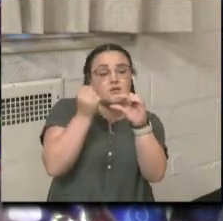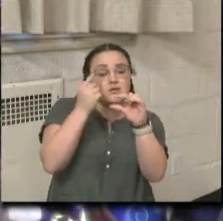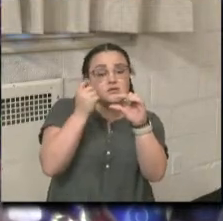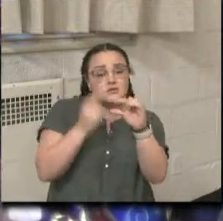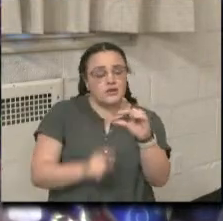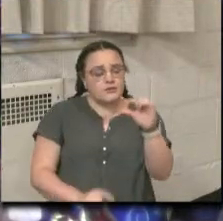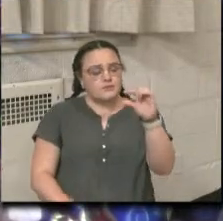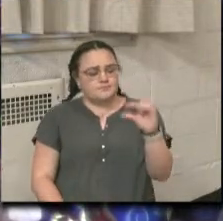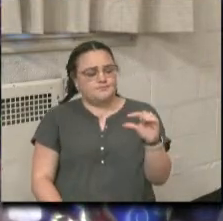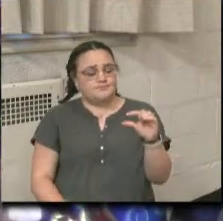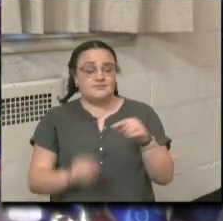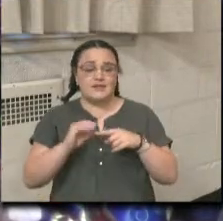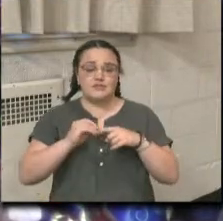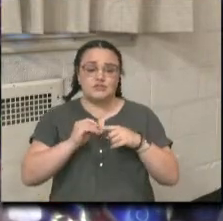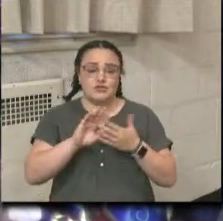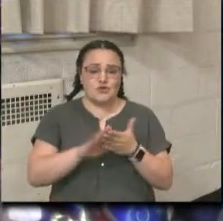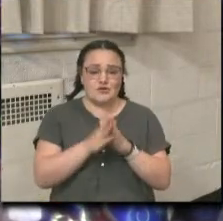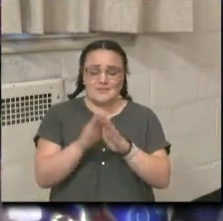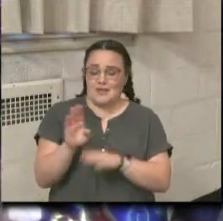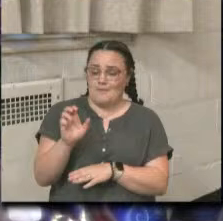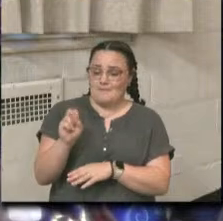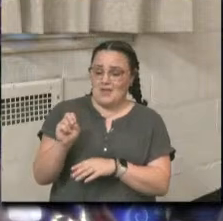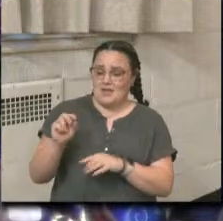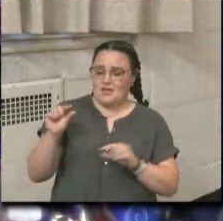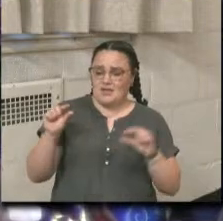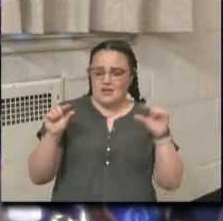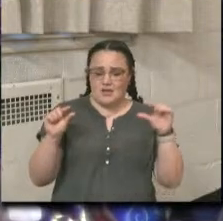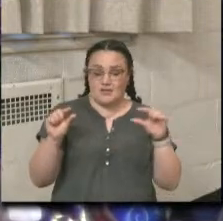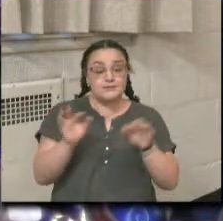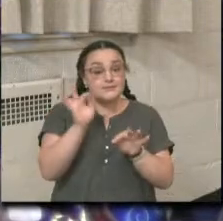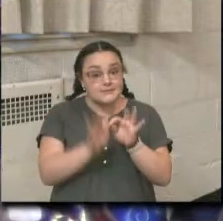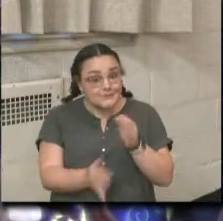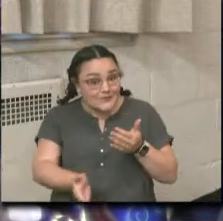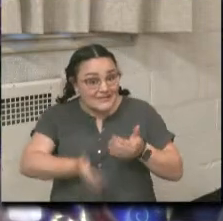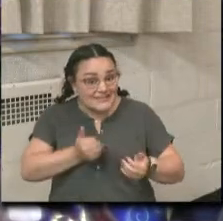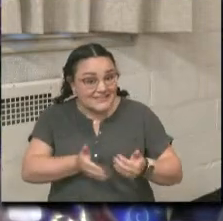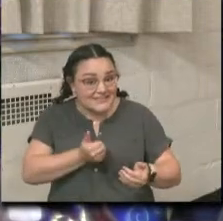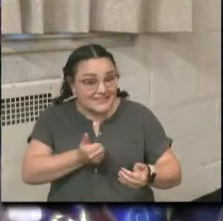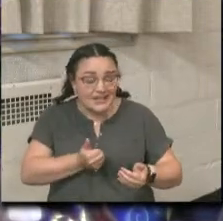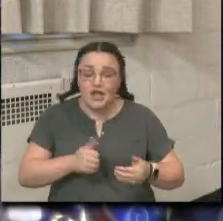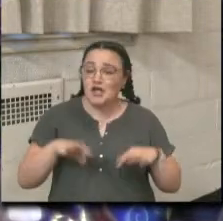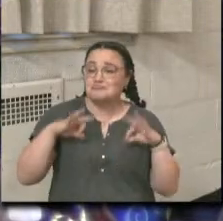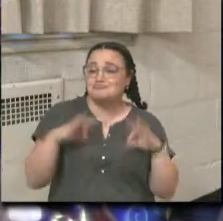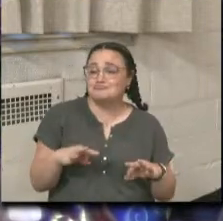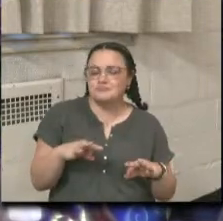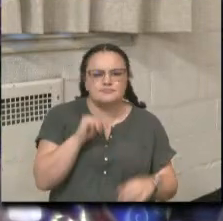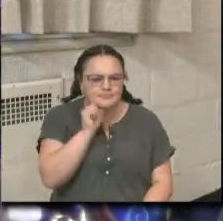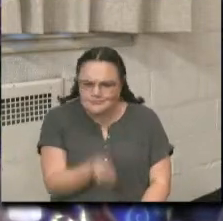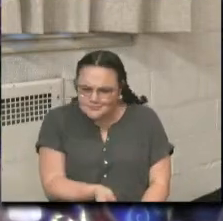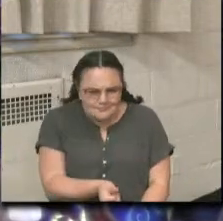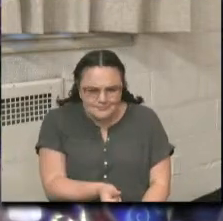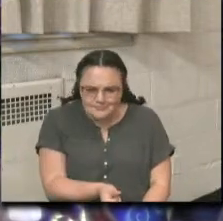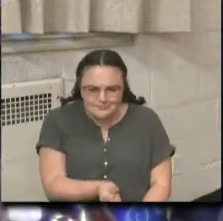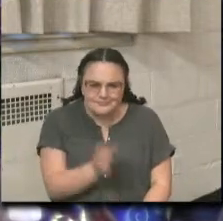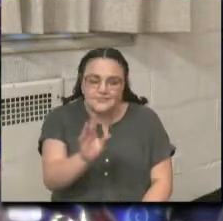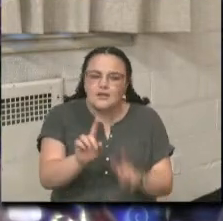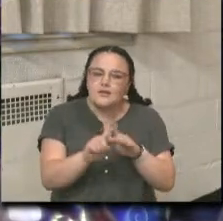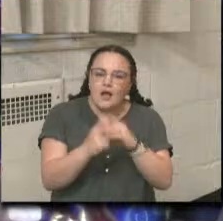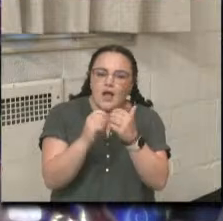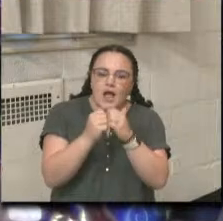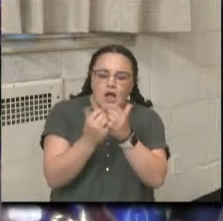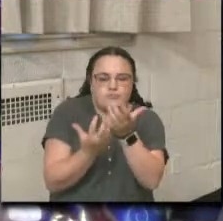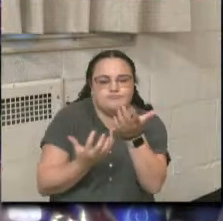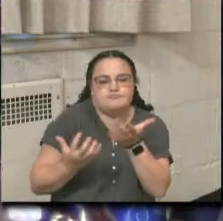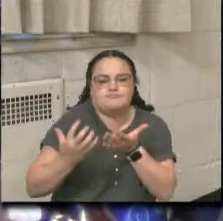coffee cherry into a coffee bean is neither simple nor easy. It begins with the careful